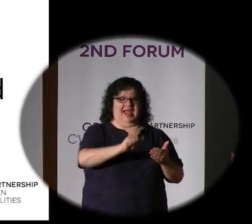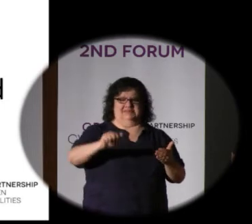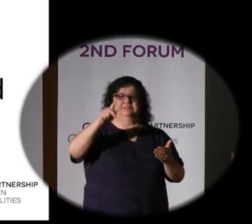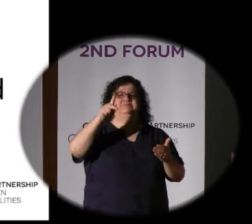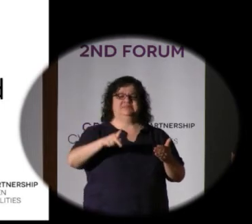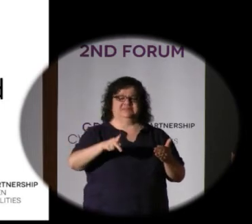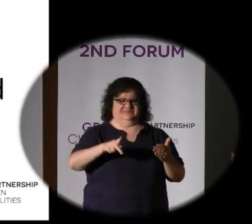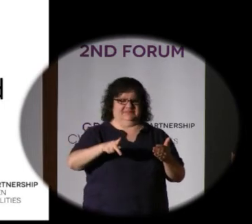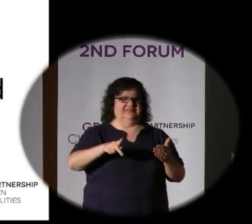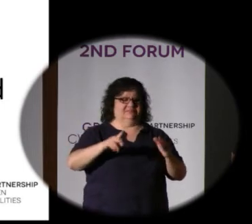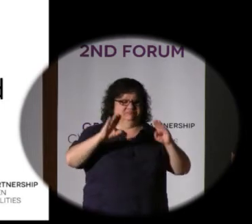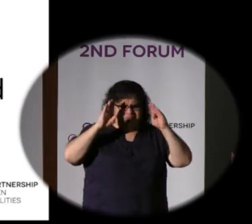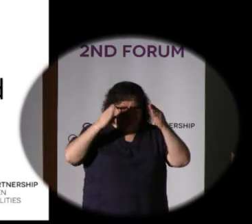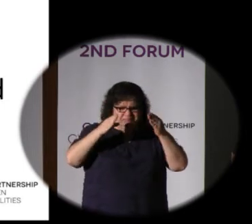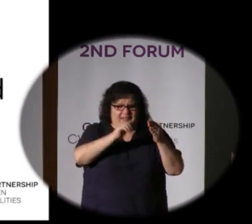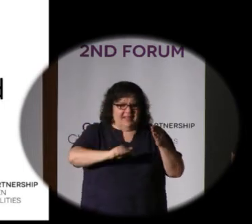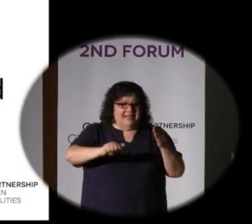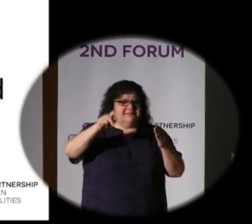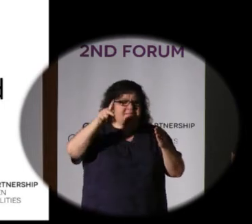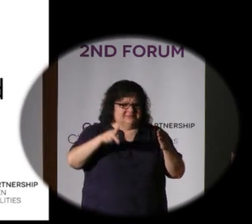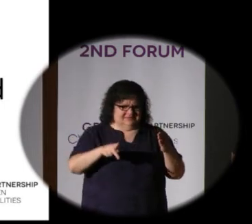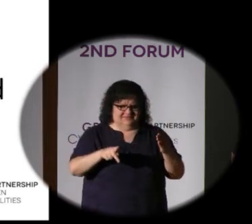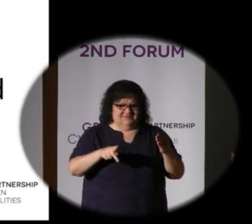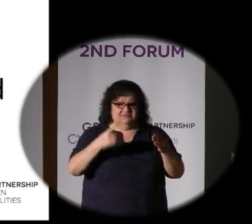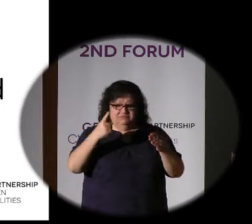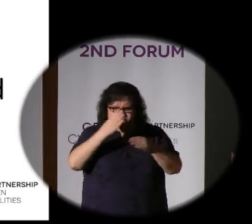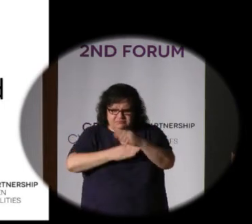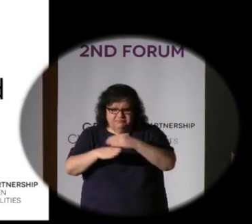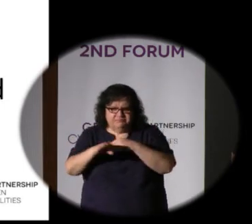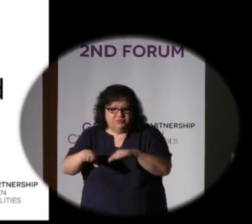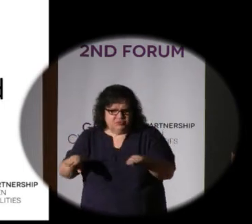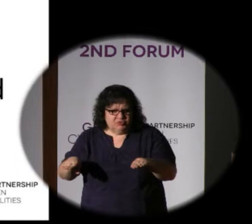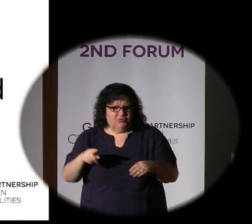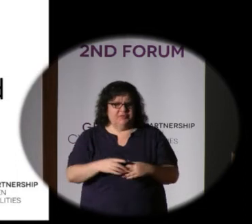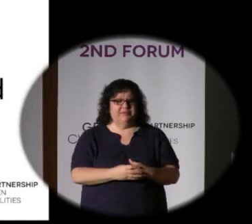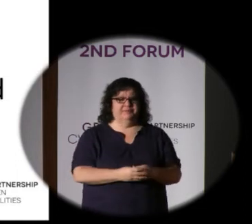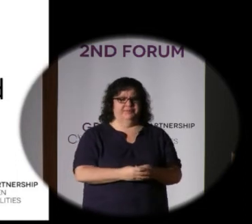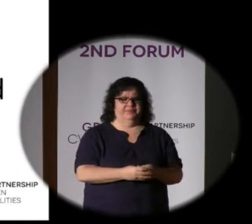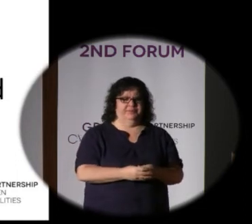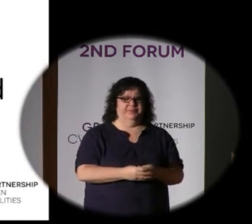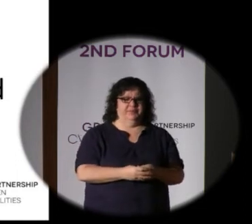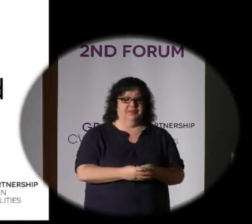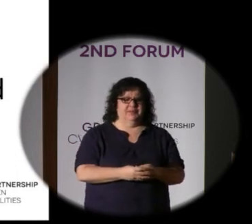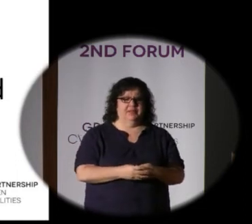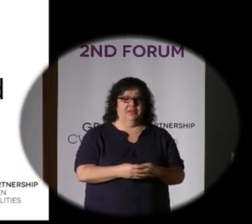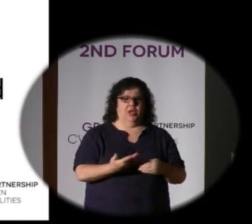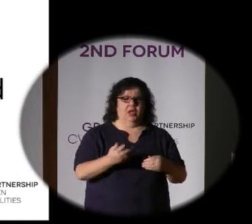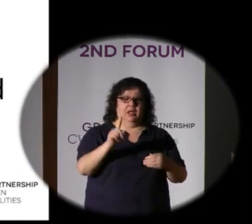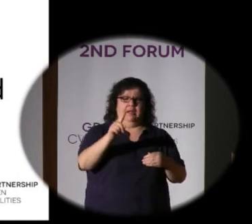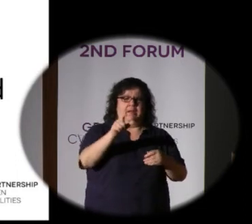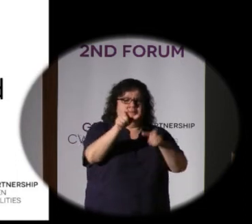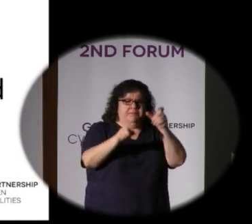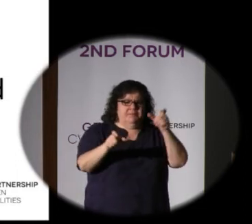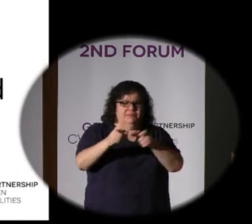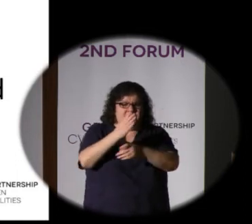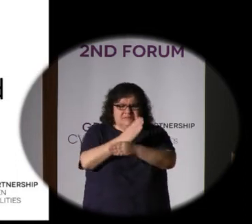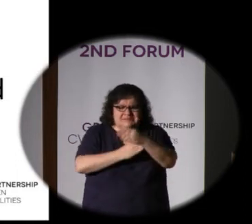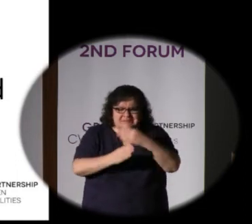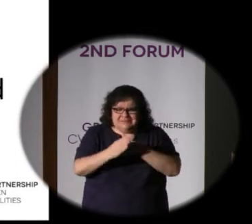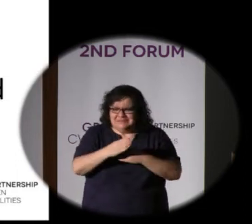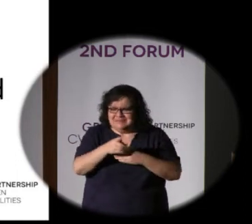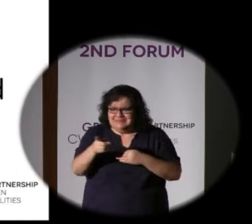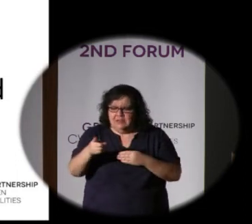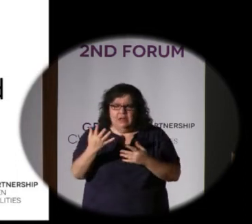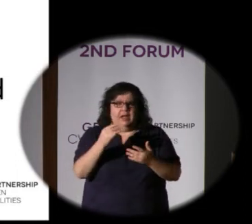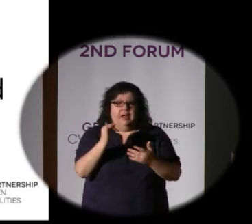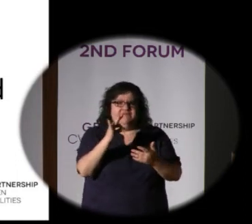presentation about what person with disability would need during disaster. We